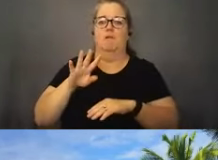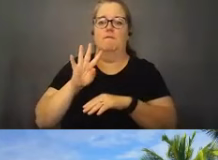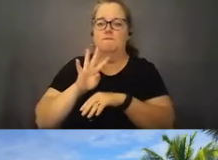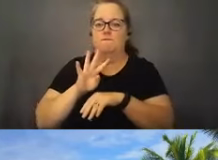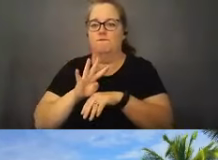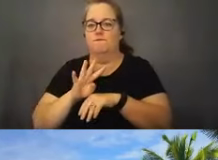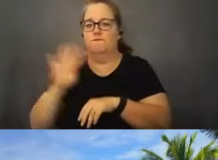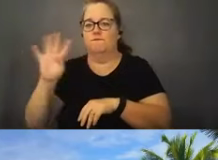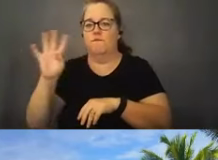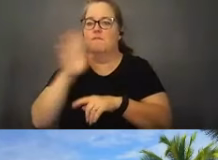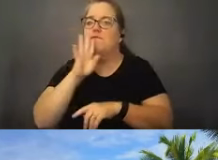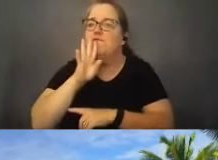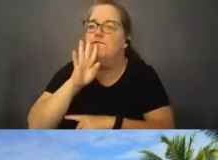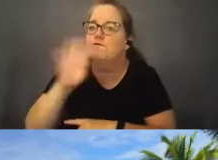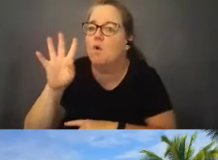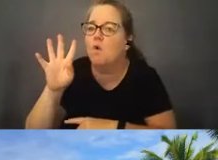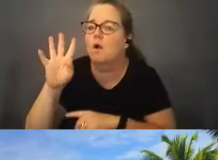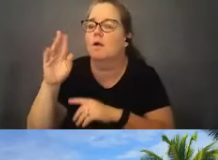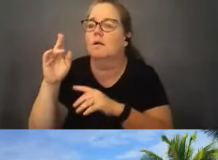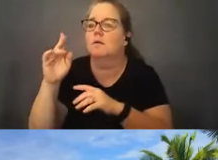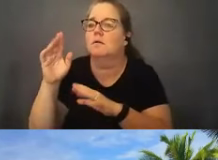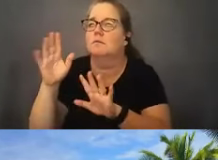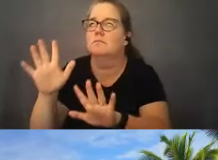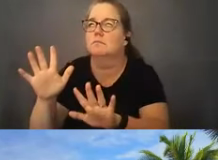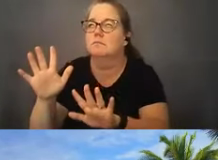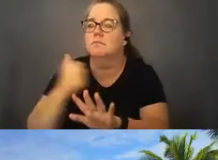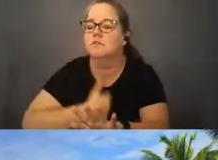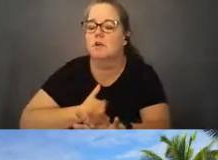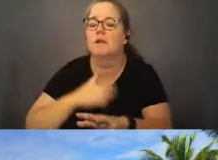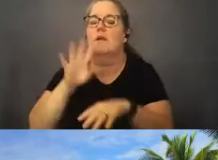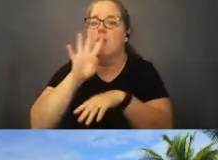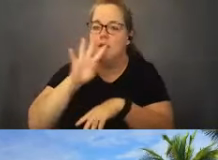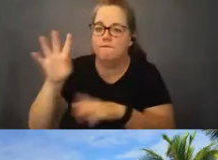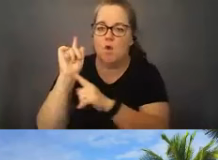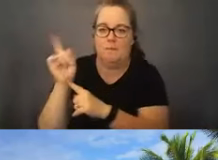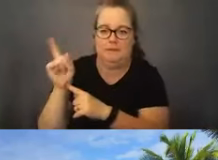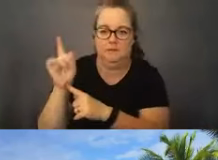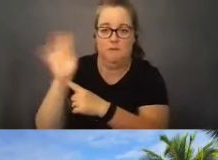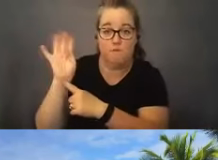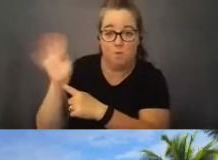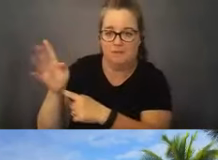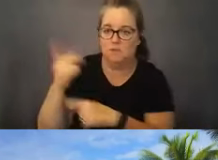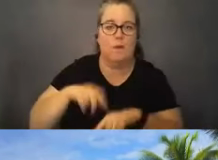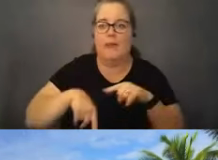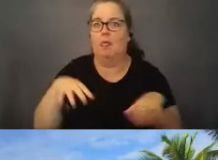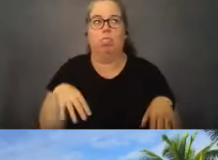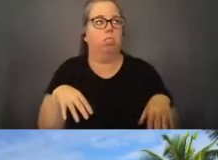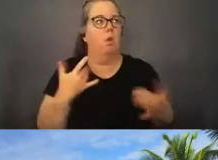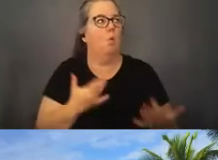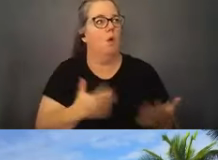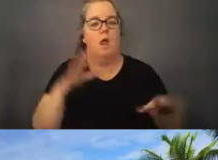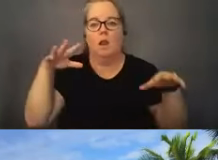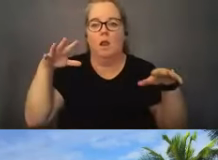be very quick. We can't sit around and wait for an ambulance. An ambulance in